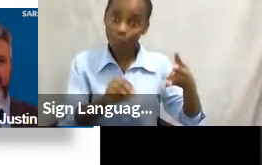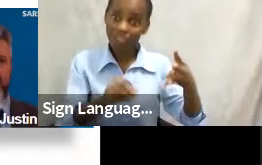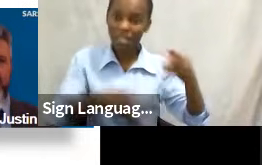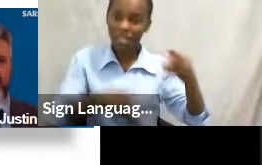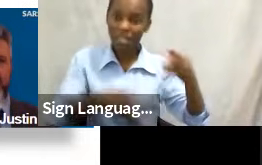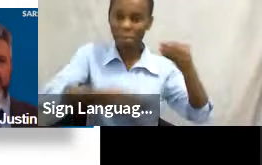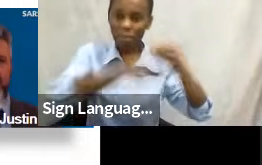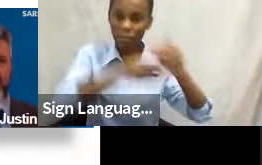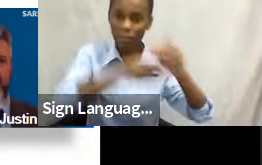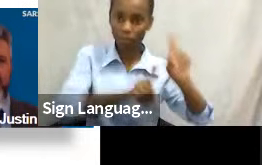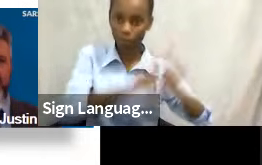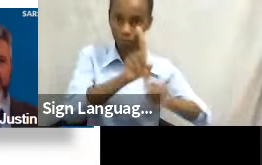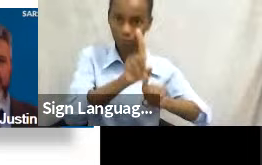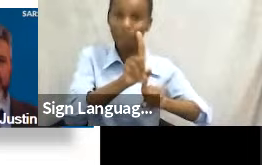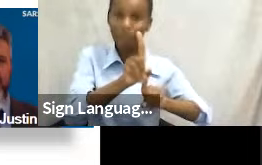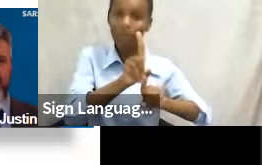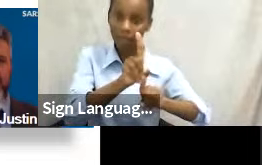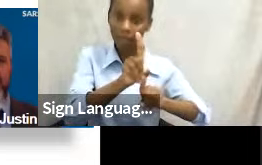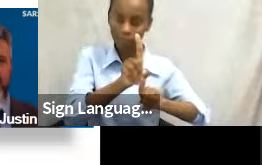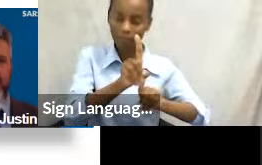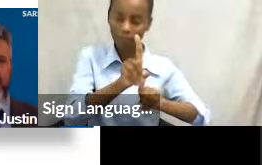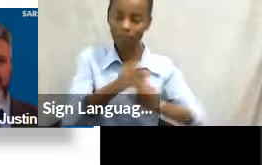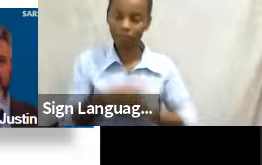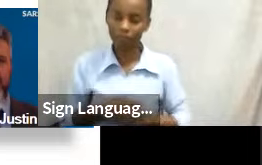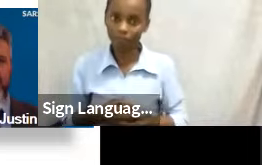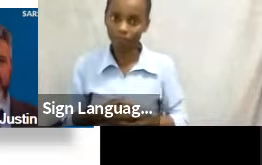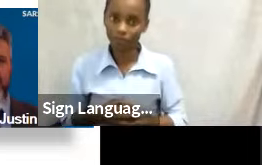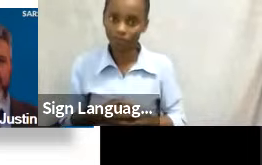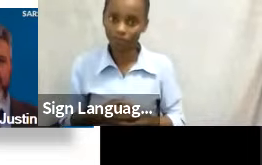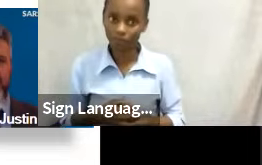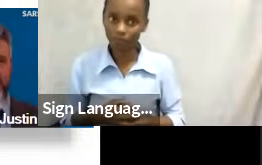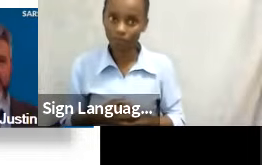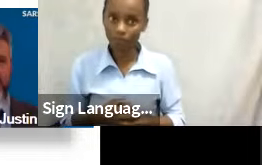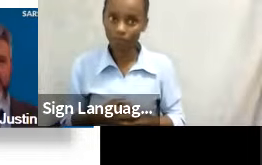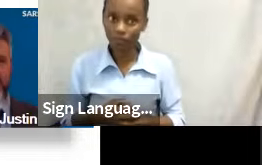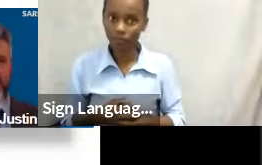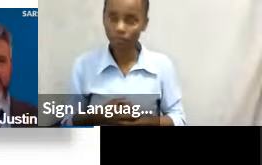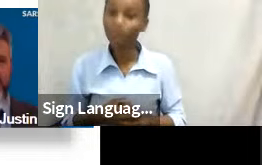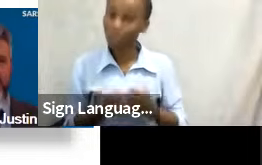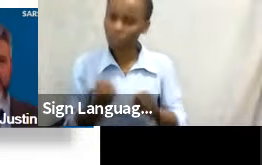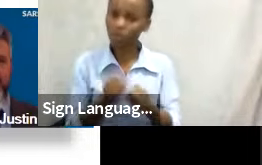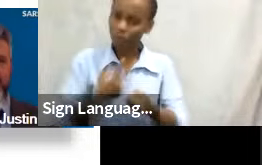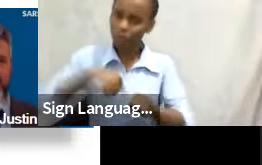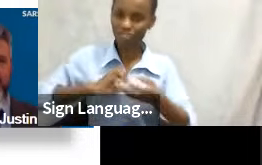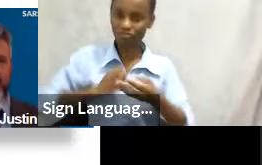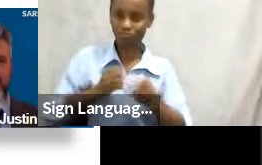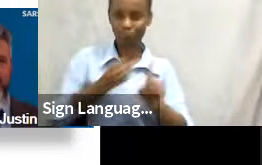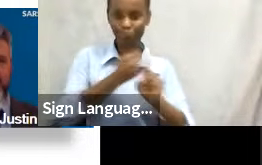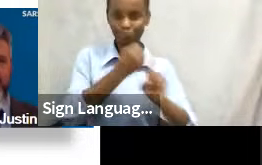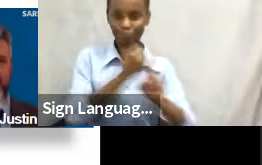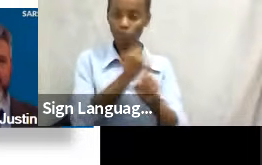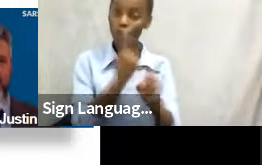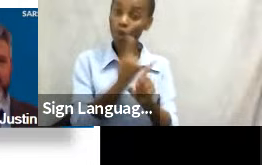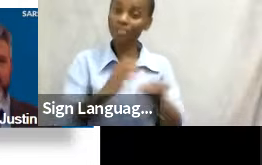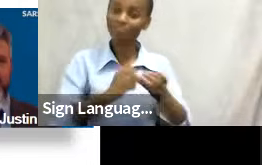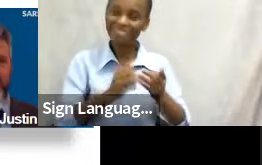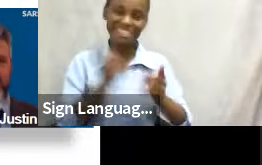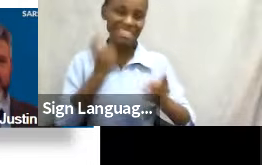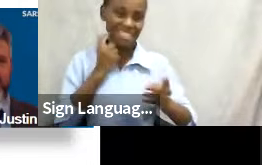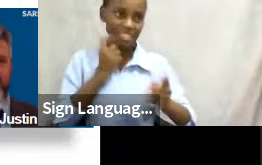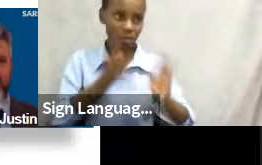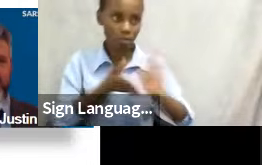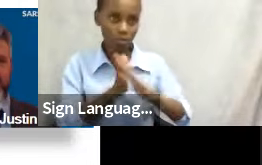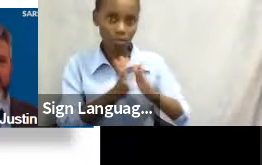with a red asterisk, again, to make it as simple and give you as much clarity as possible on what you need to actually